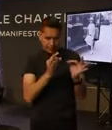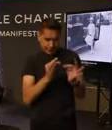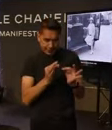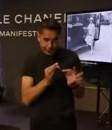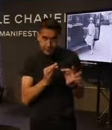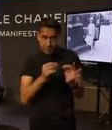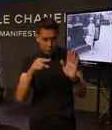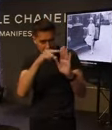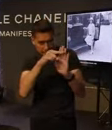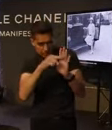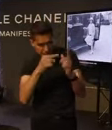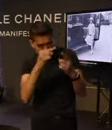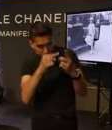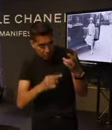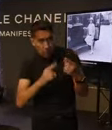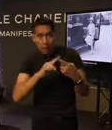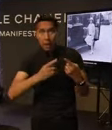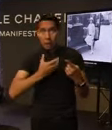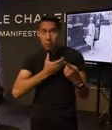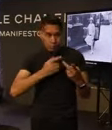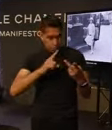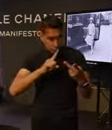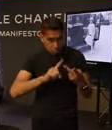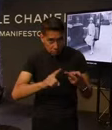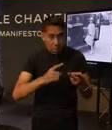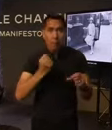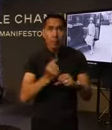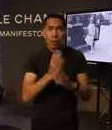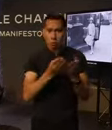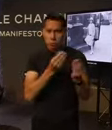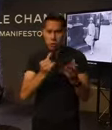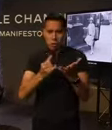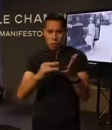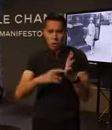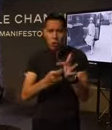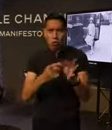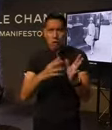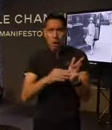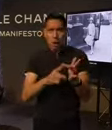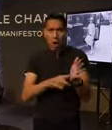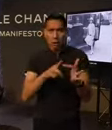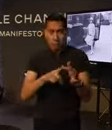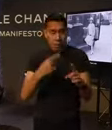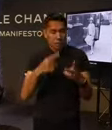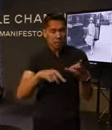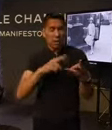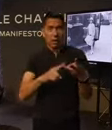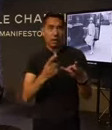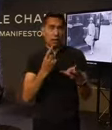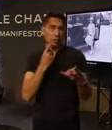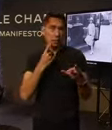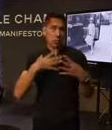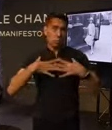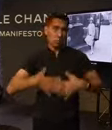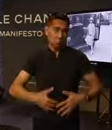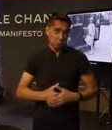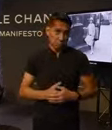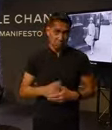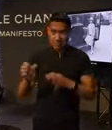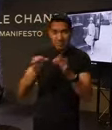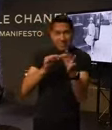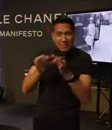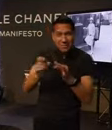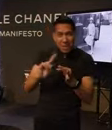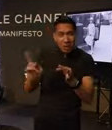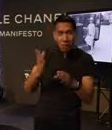of comfort, streamlined simplicity, and ease. Chanel's designs were liberating in the sense